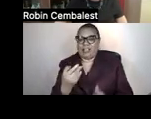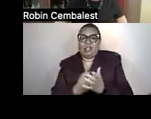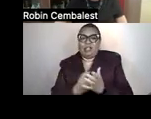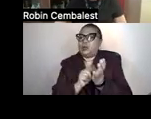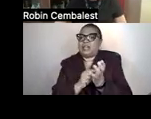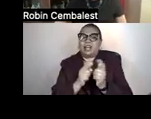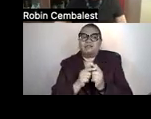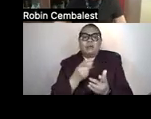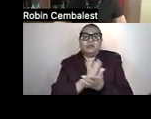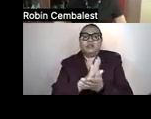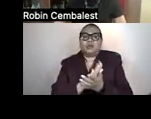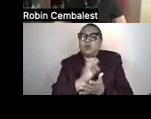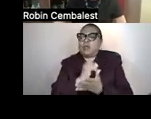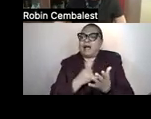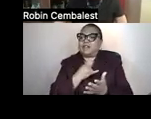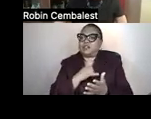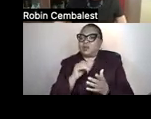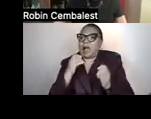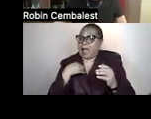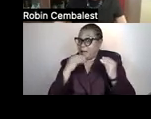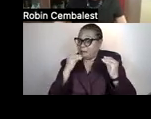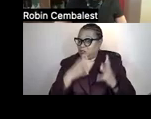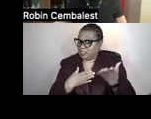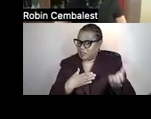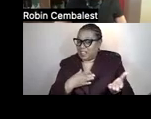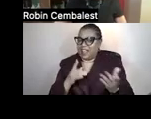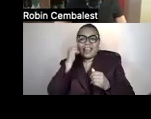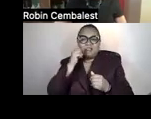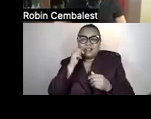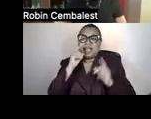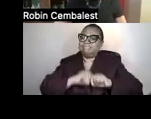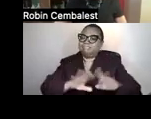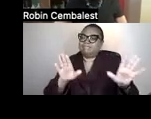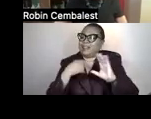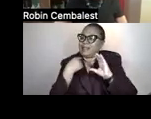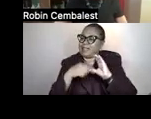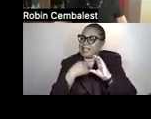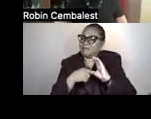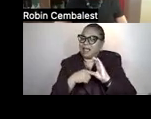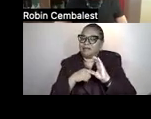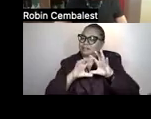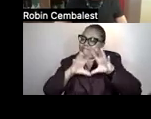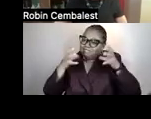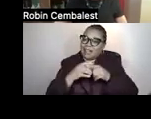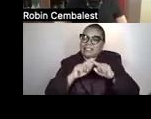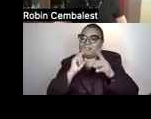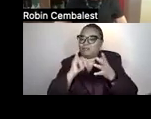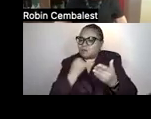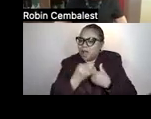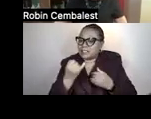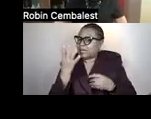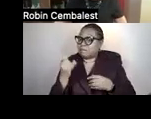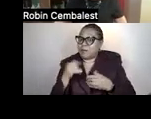from School of Visual Arts, where I'm an instructor. And every day they put out this email that rounds up different projects